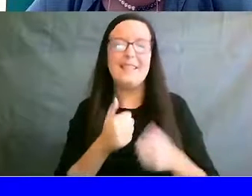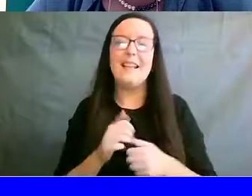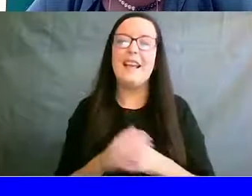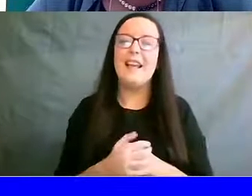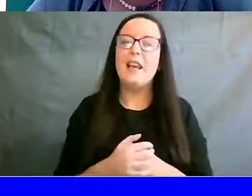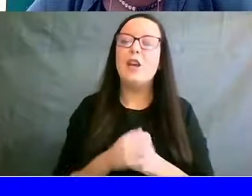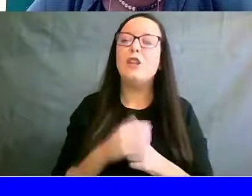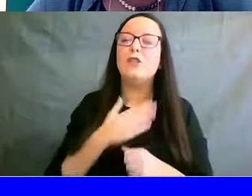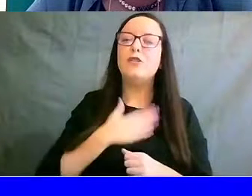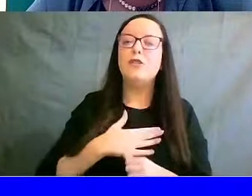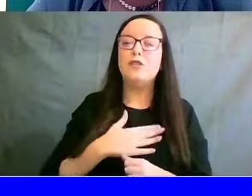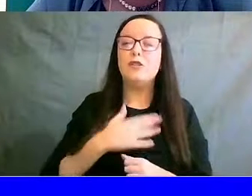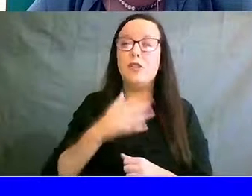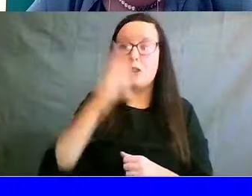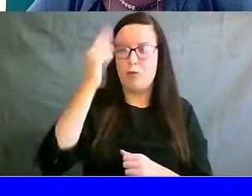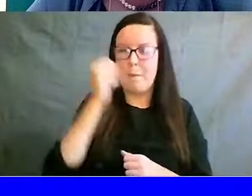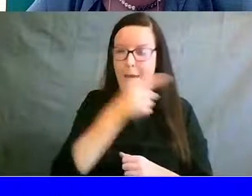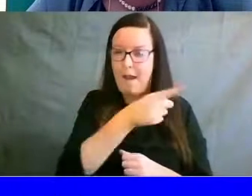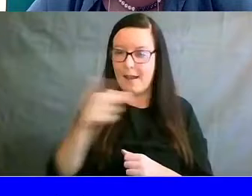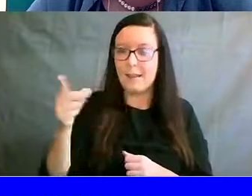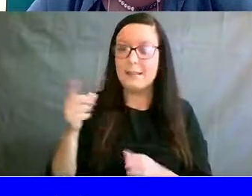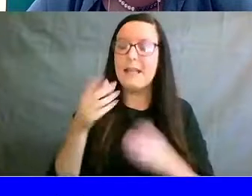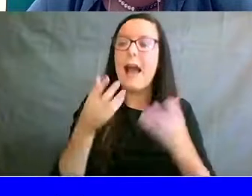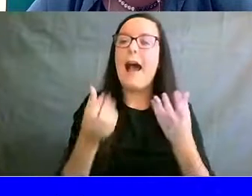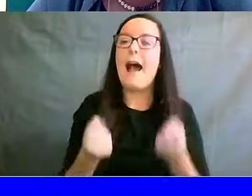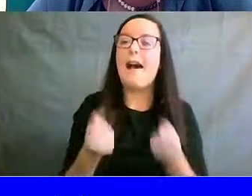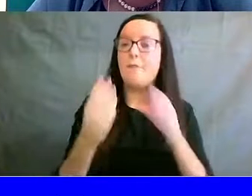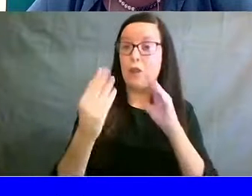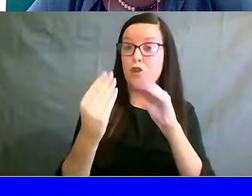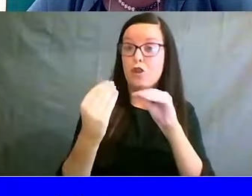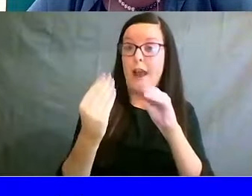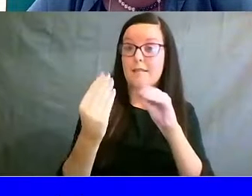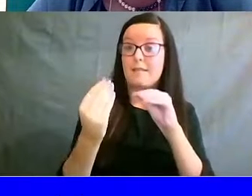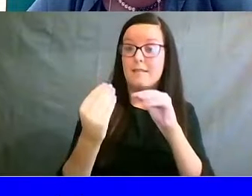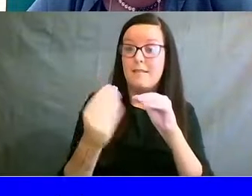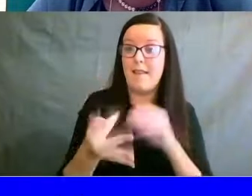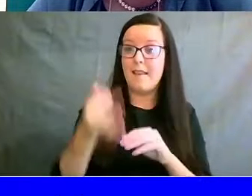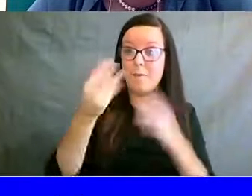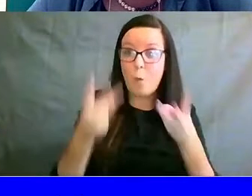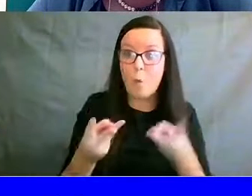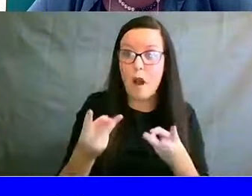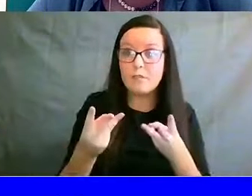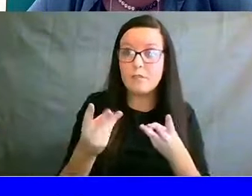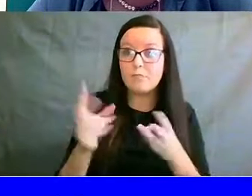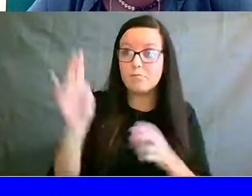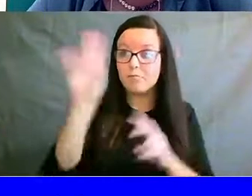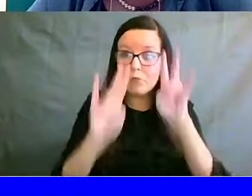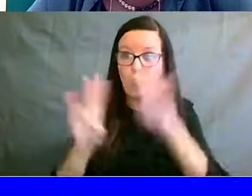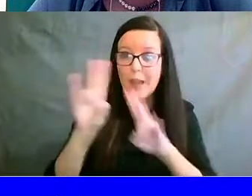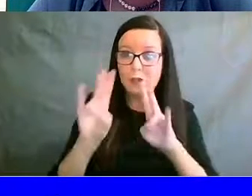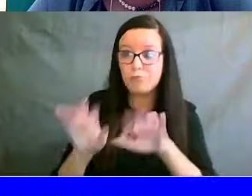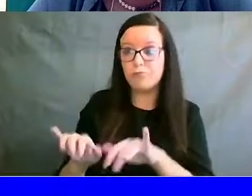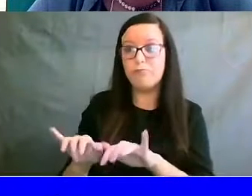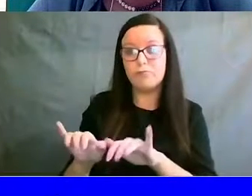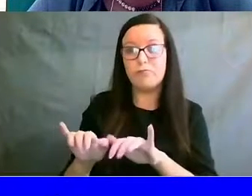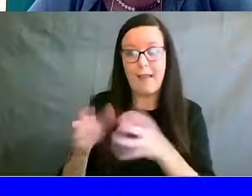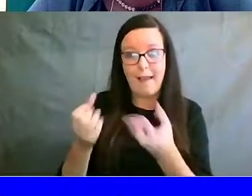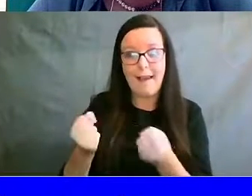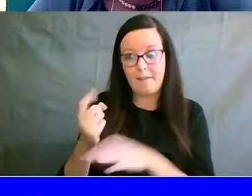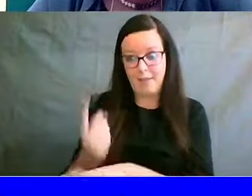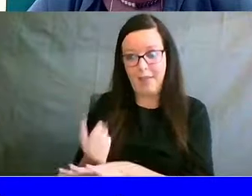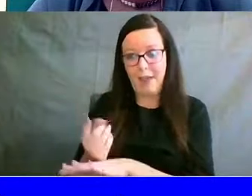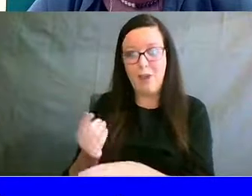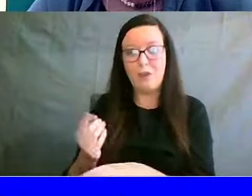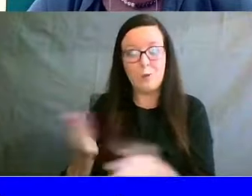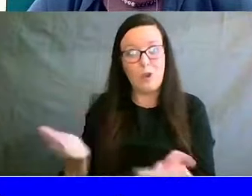our participants that there is a chat function for answering questions on the right-hand part of your screen, so I'd encourage you to use